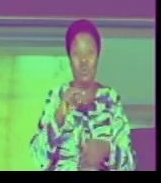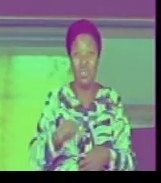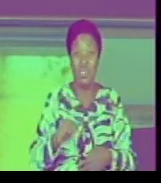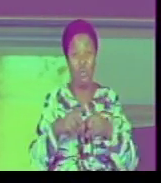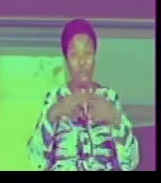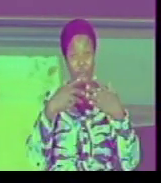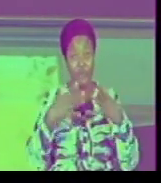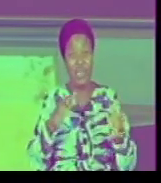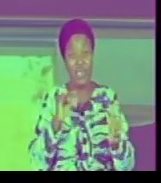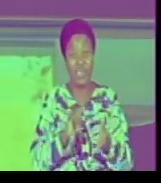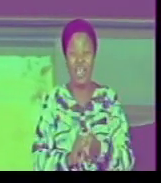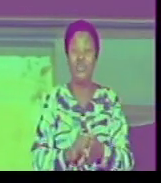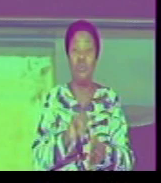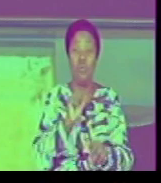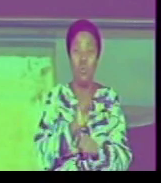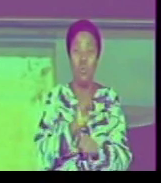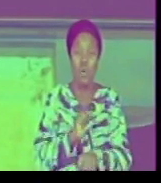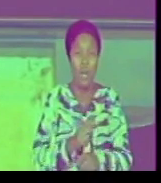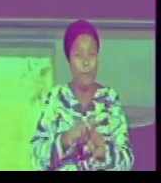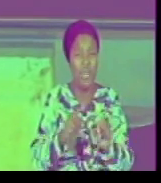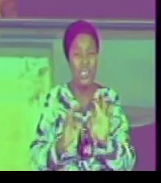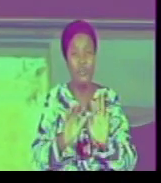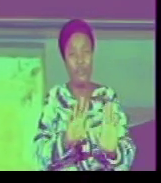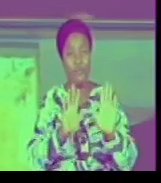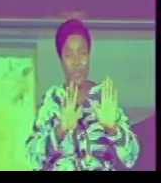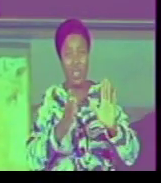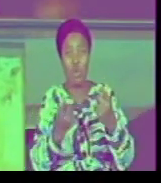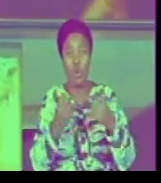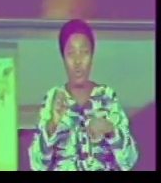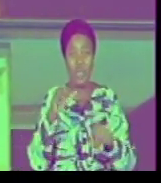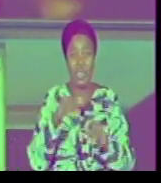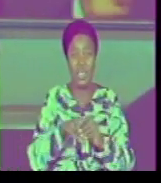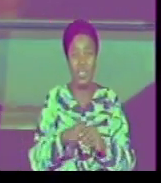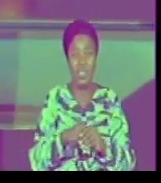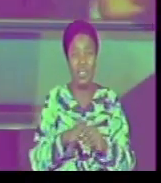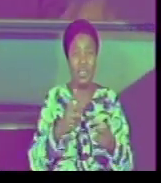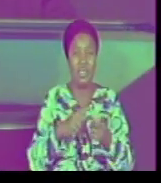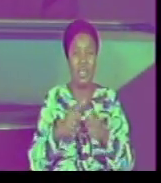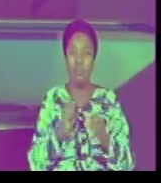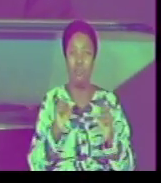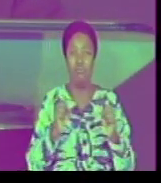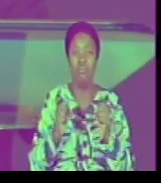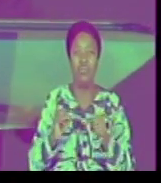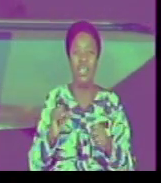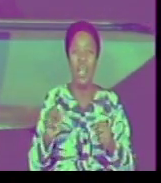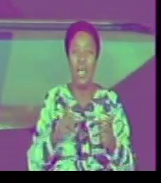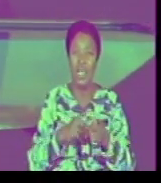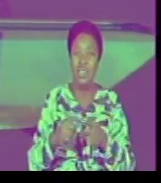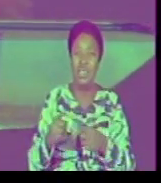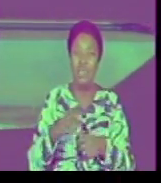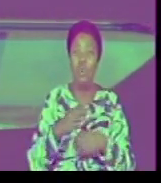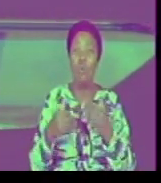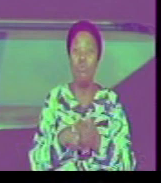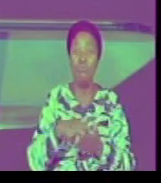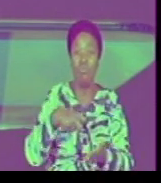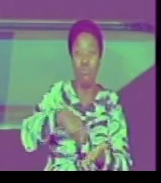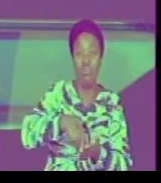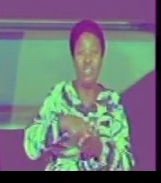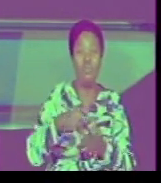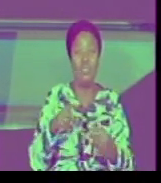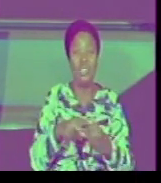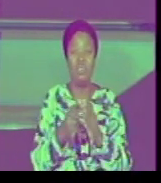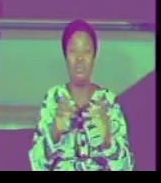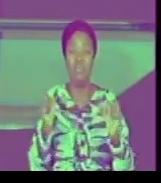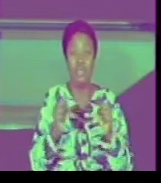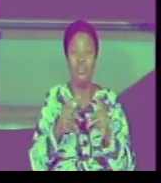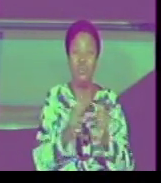if fear comes in, you'll be trembling. Your knees will be shaking together. The